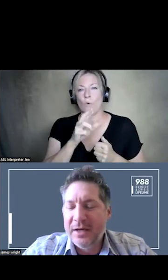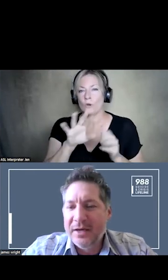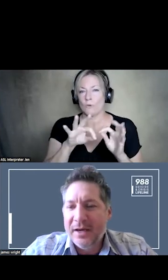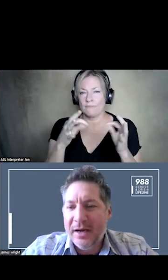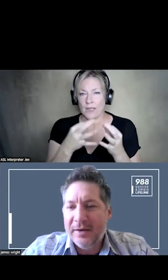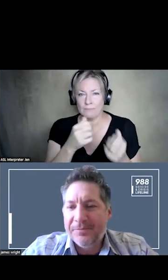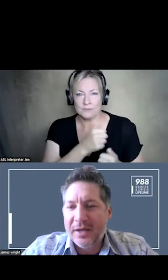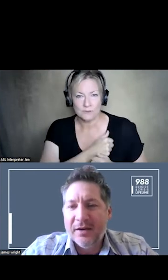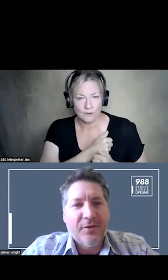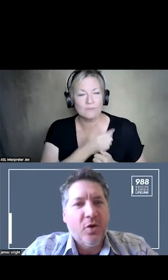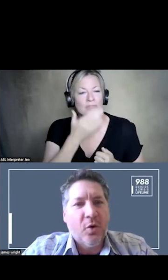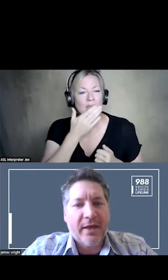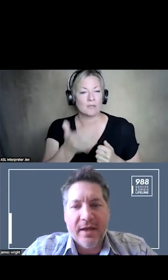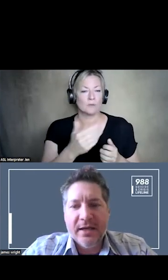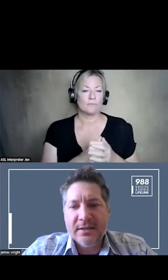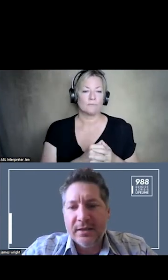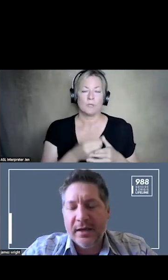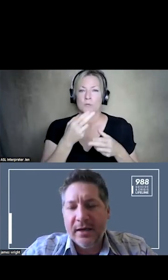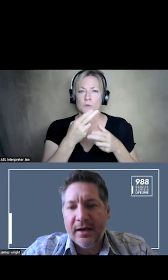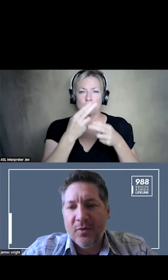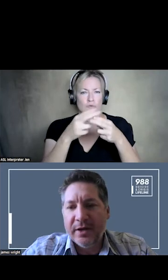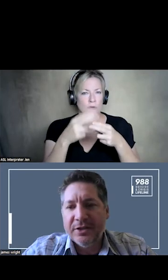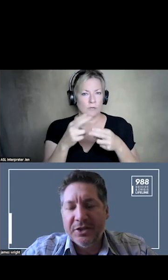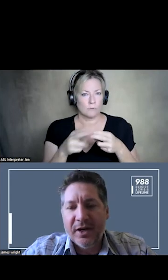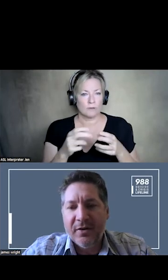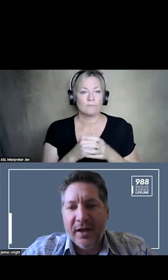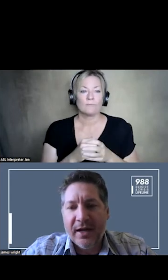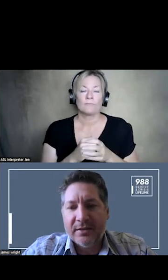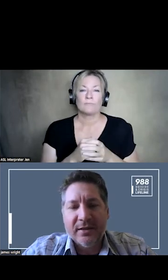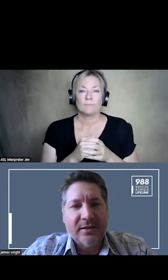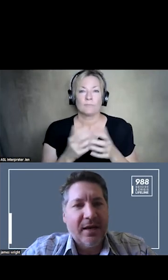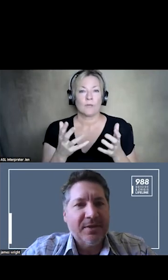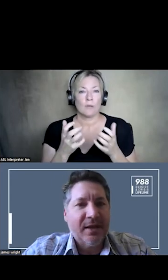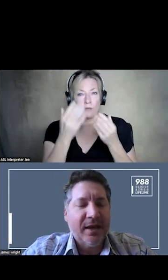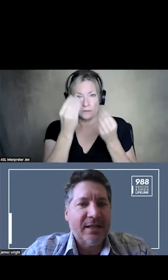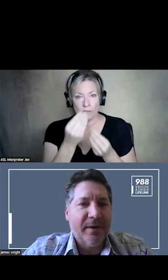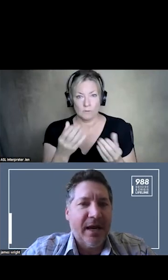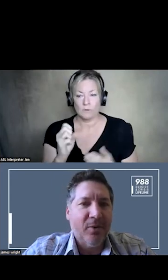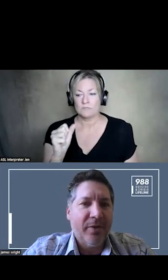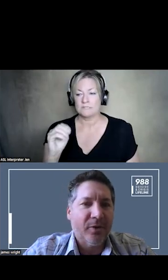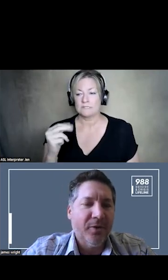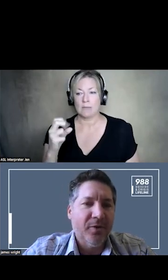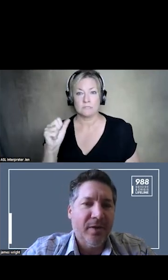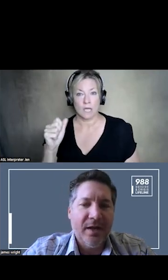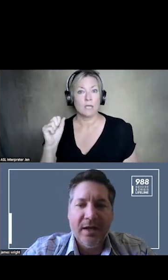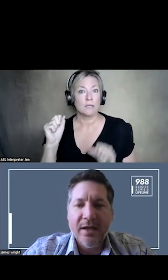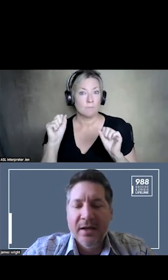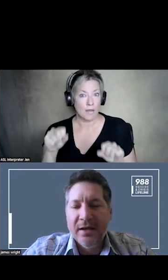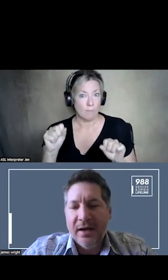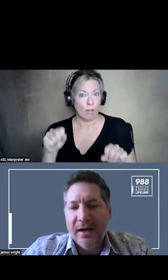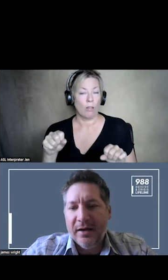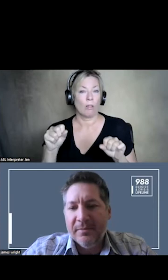you. A few quick things. I wanted to share that SAMHSA has been able, through